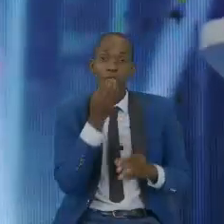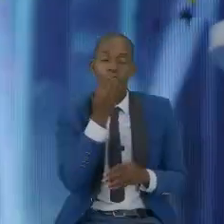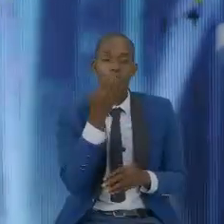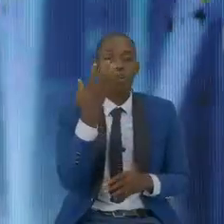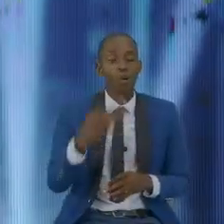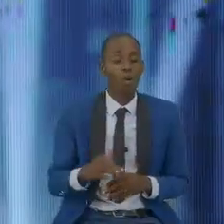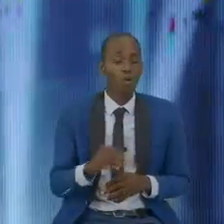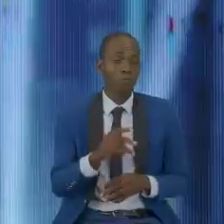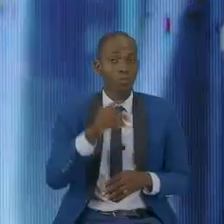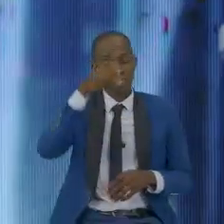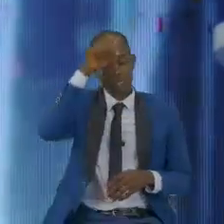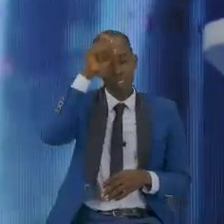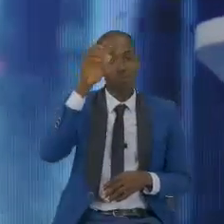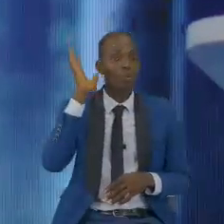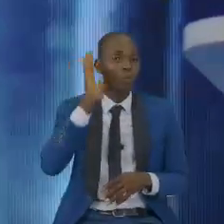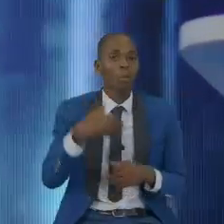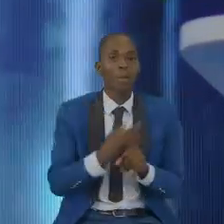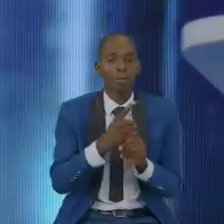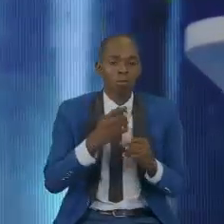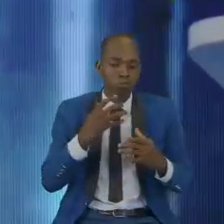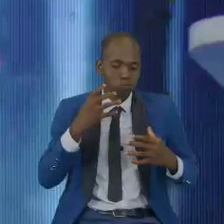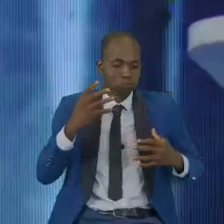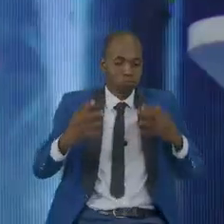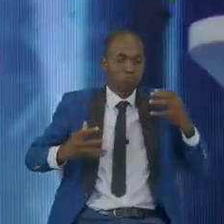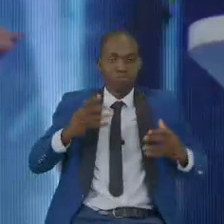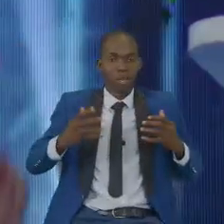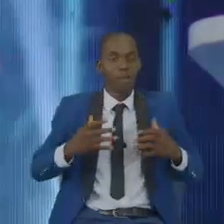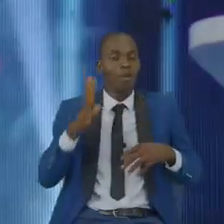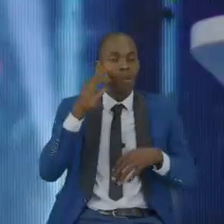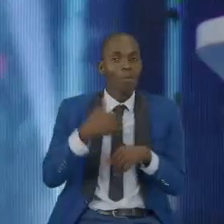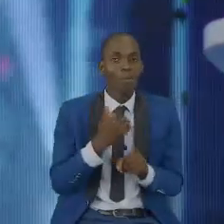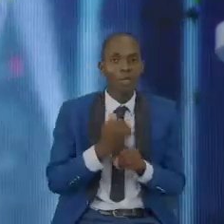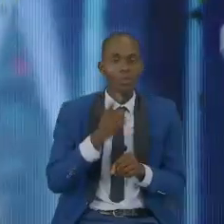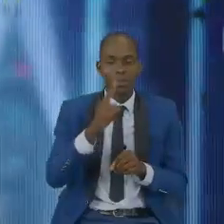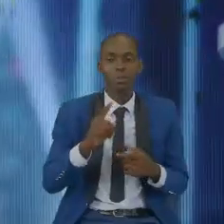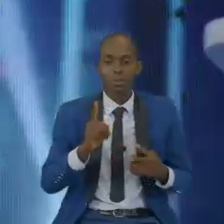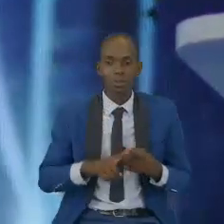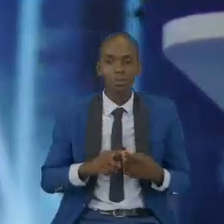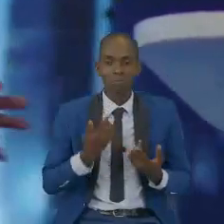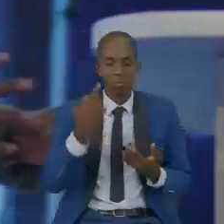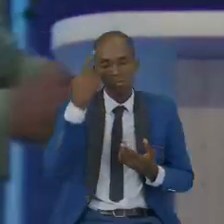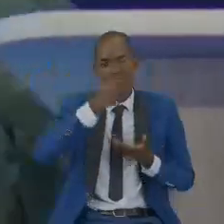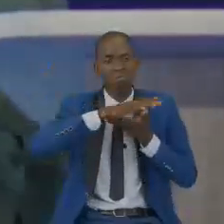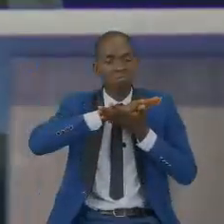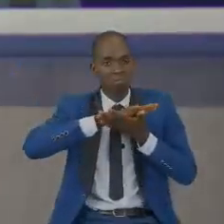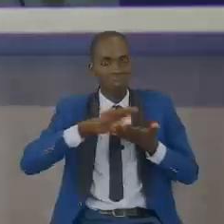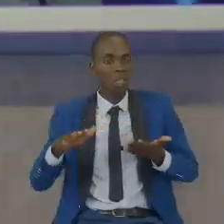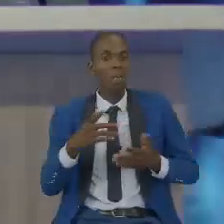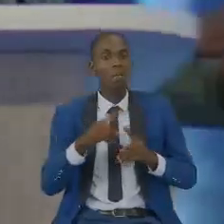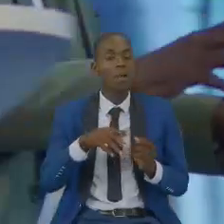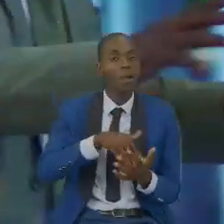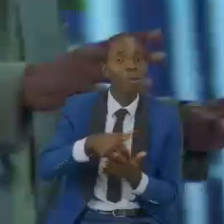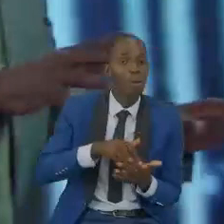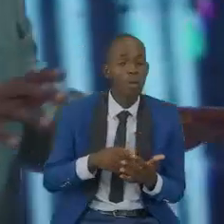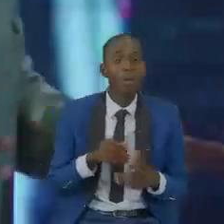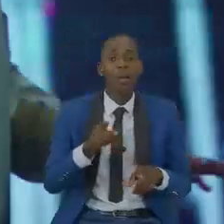will make you fat and flabby, will make you fat and feeble. As they